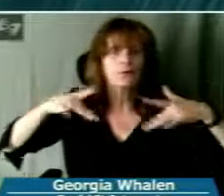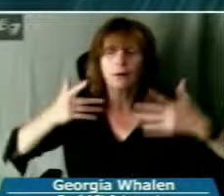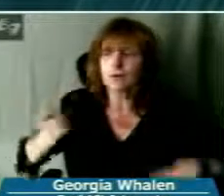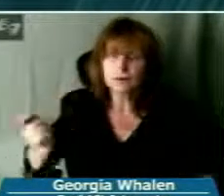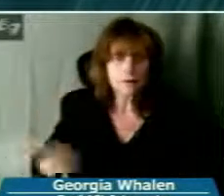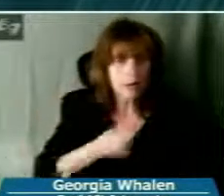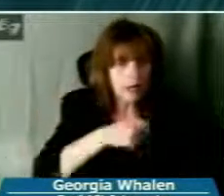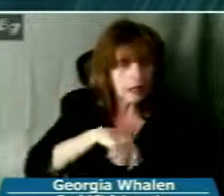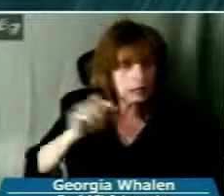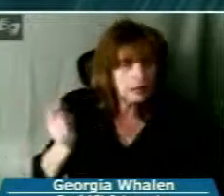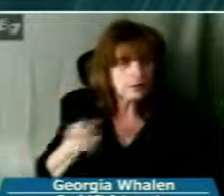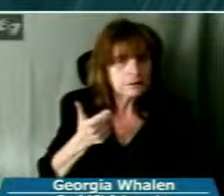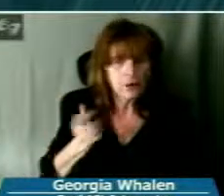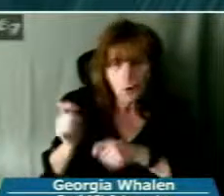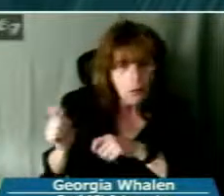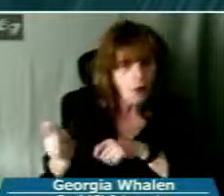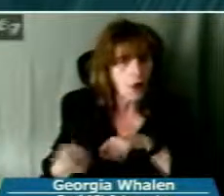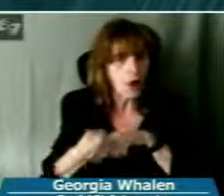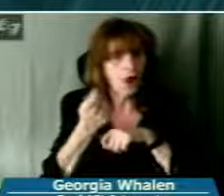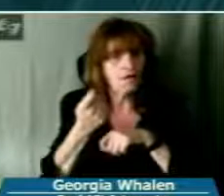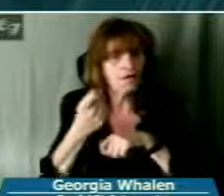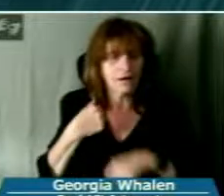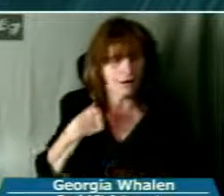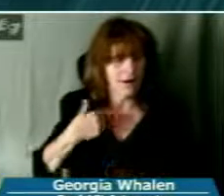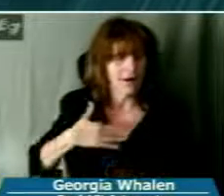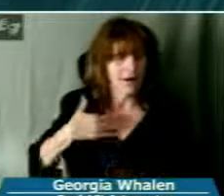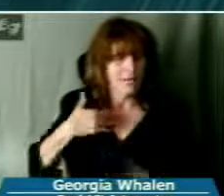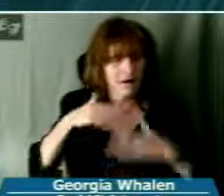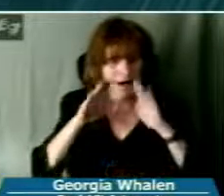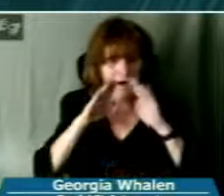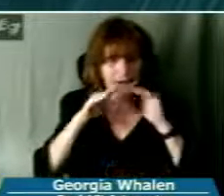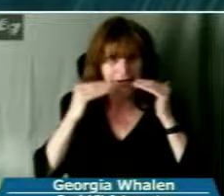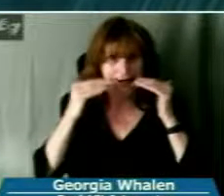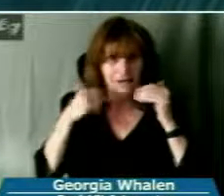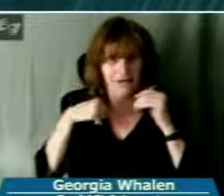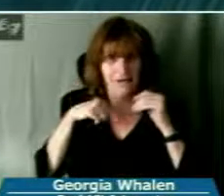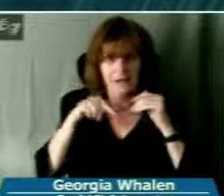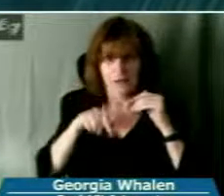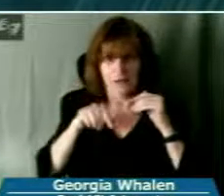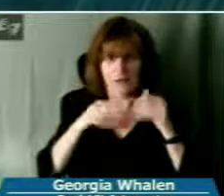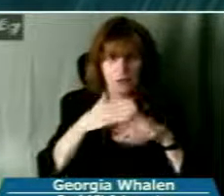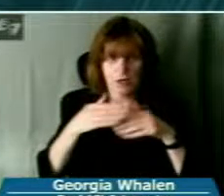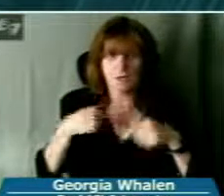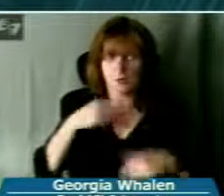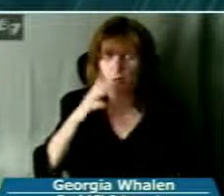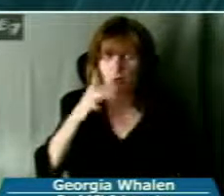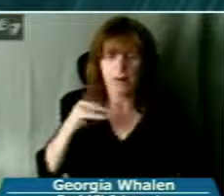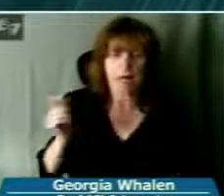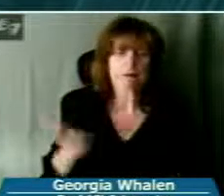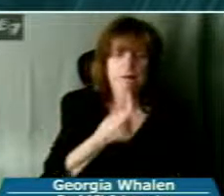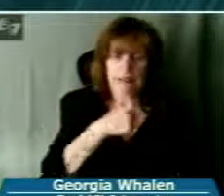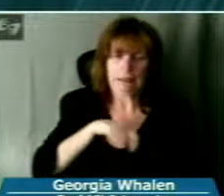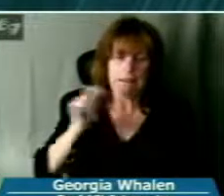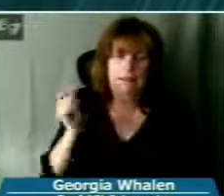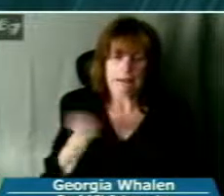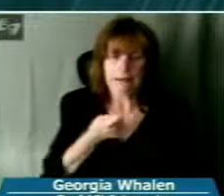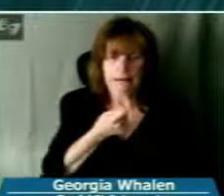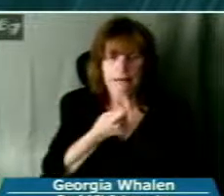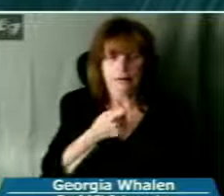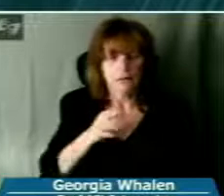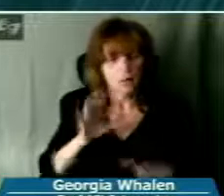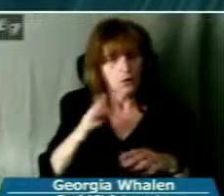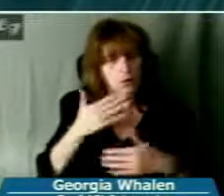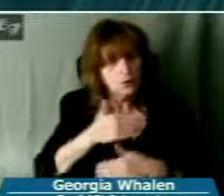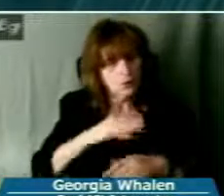is available. I'm a happy camper. I'm going to hopefully play some tennis this weekend. So get busy, enjoy yourselves. It looks like it's going to be